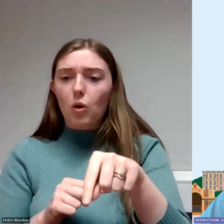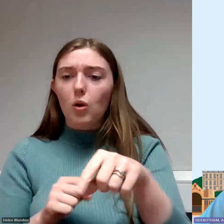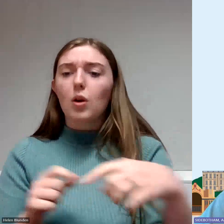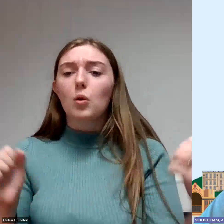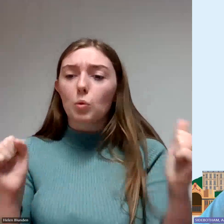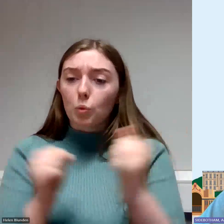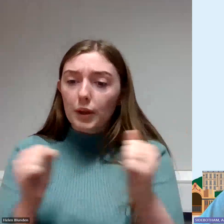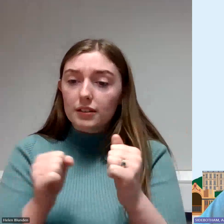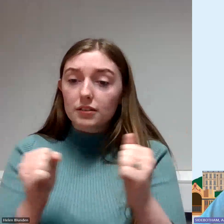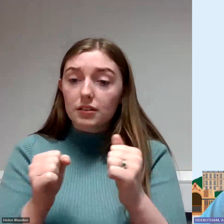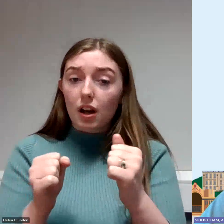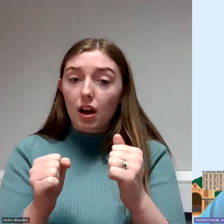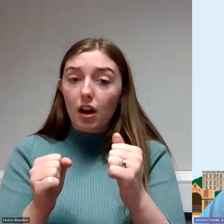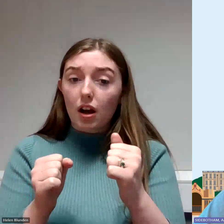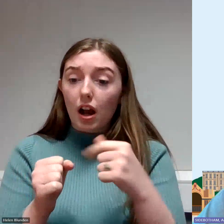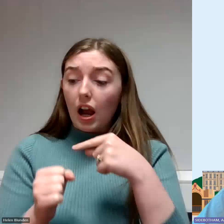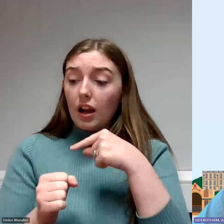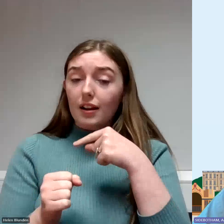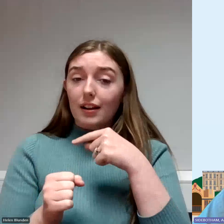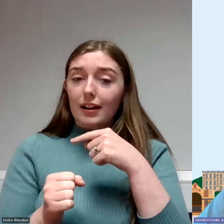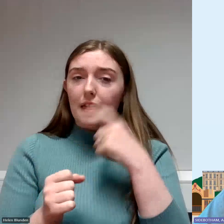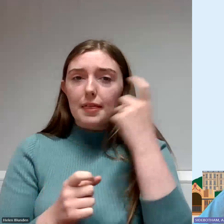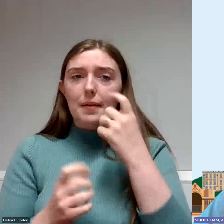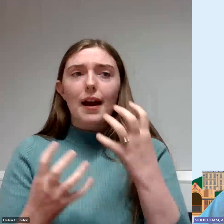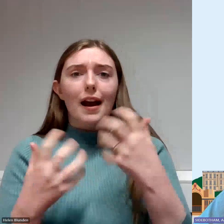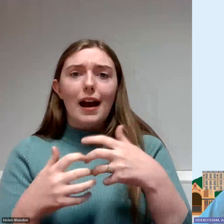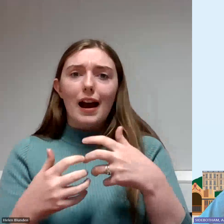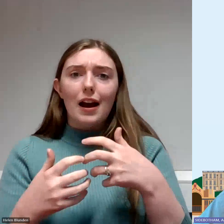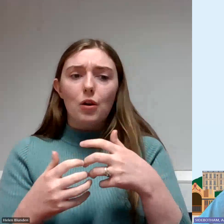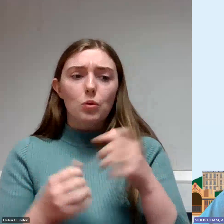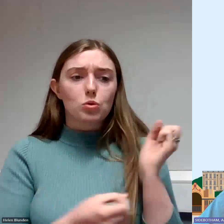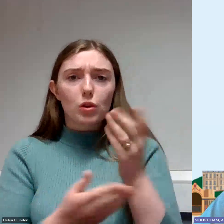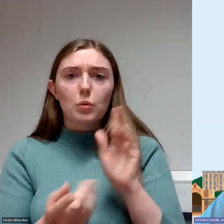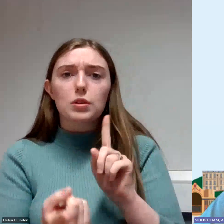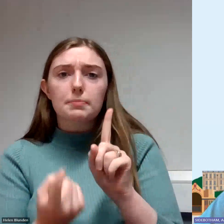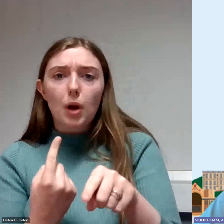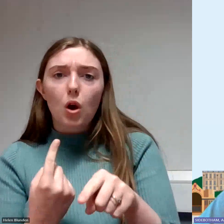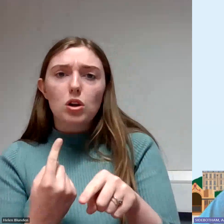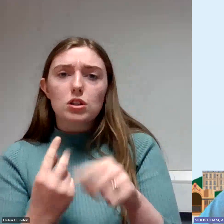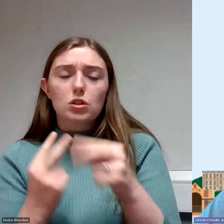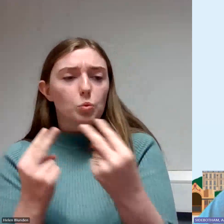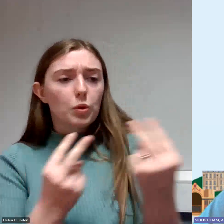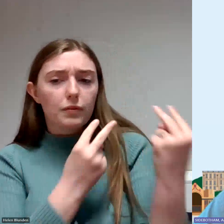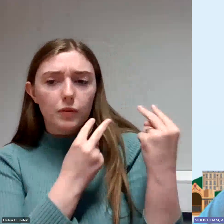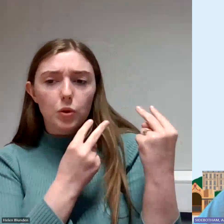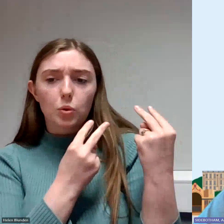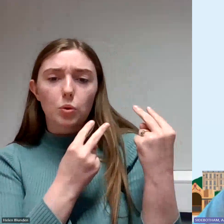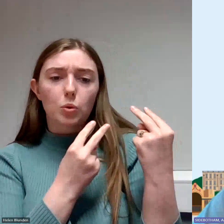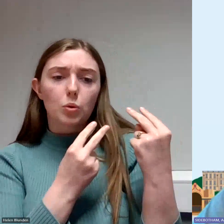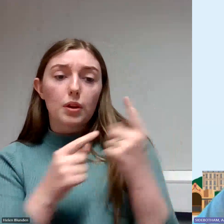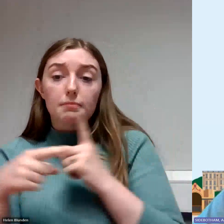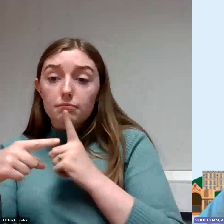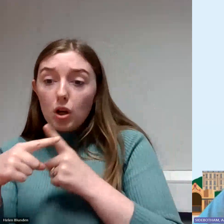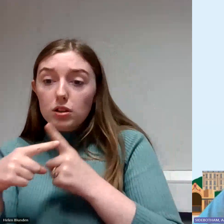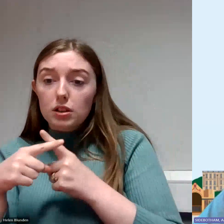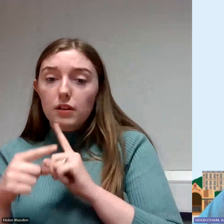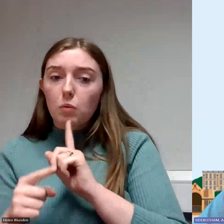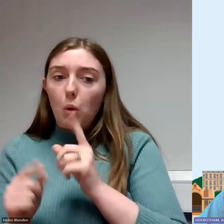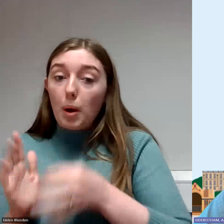accurate, and how services responded, and what went well and what we could have done better. Mark and I will discuss